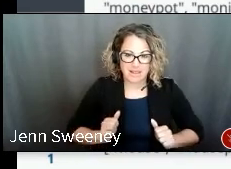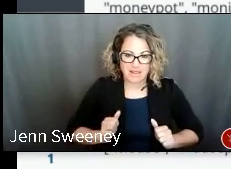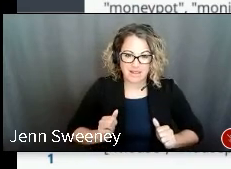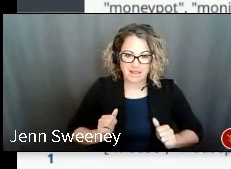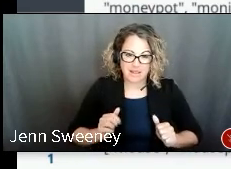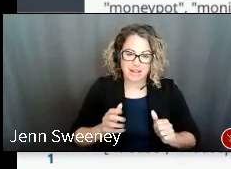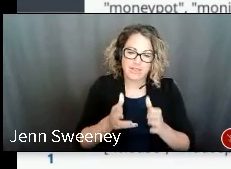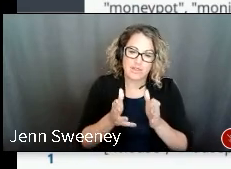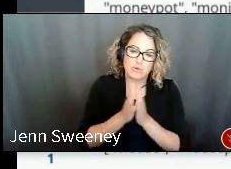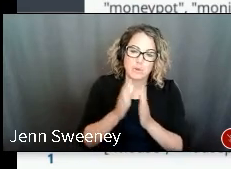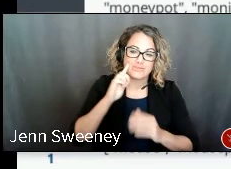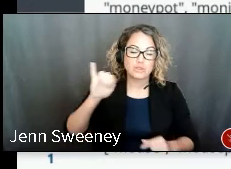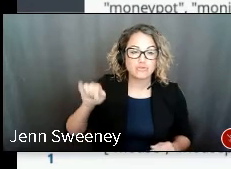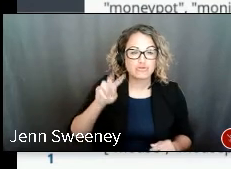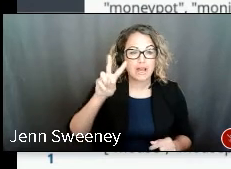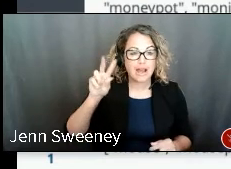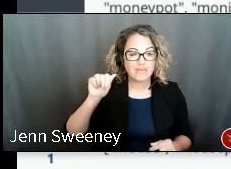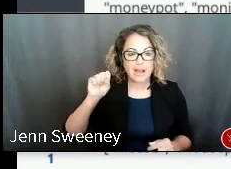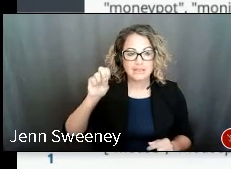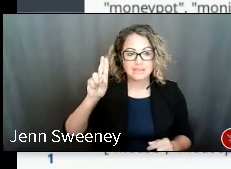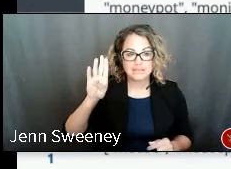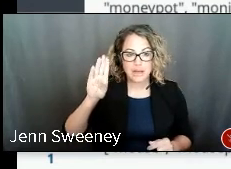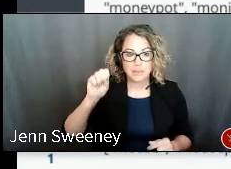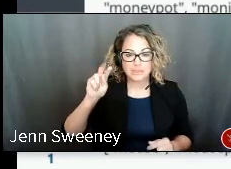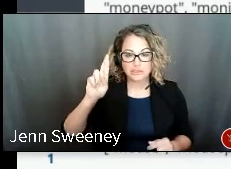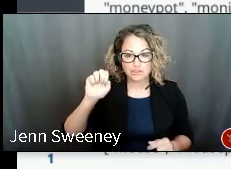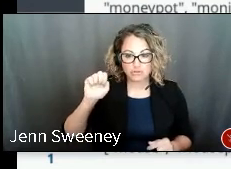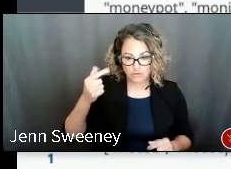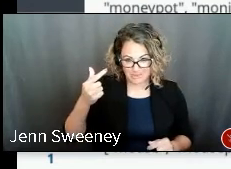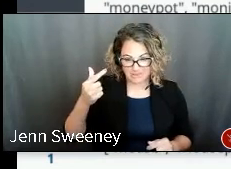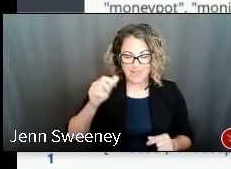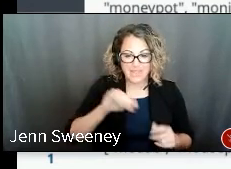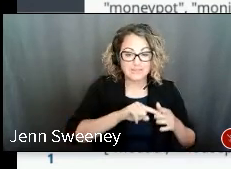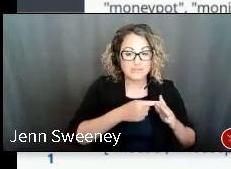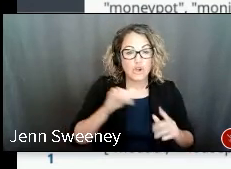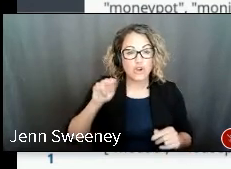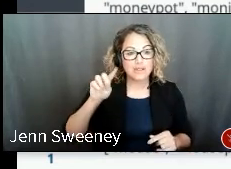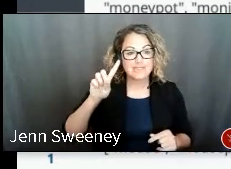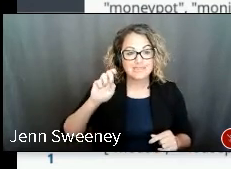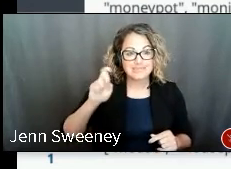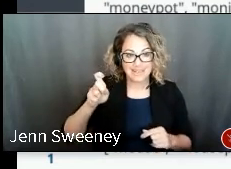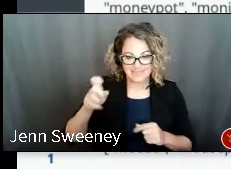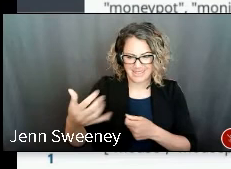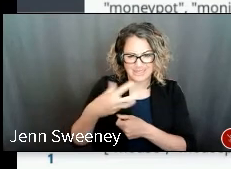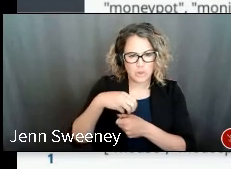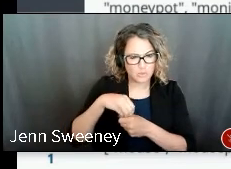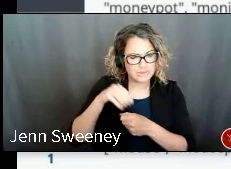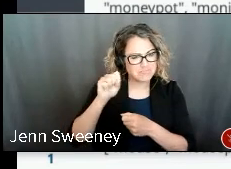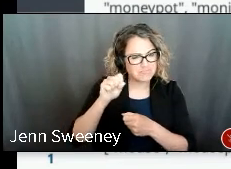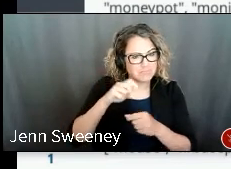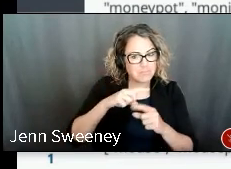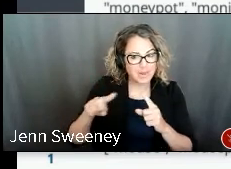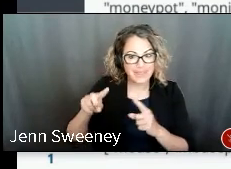Java's substring method, the start index is inclusive, but the end